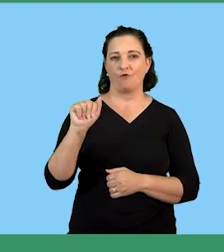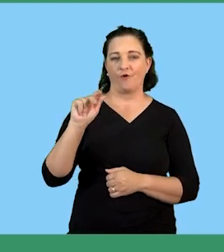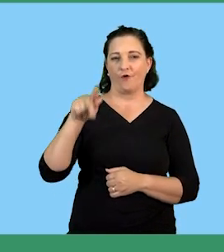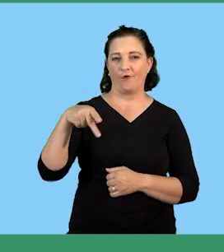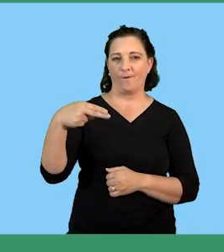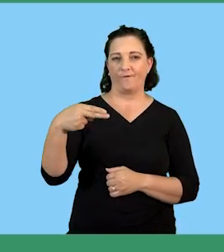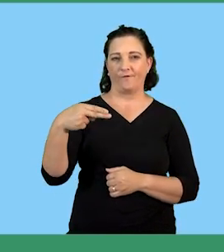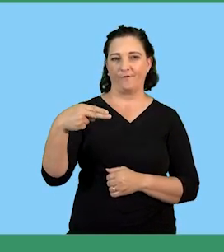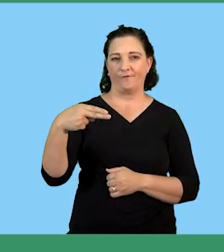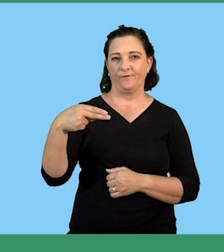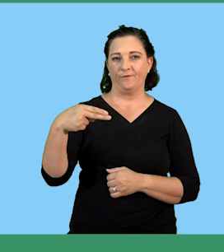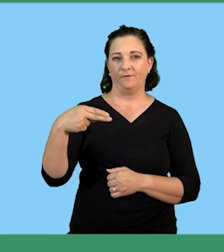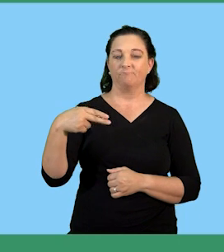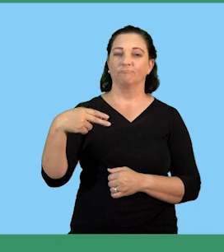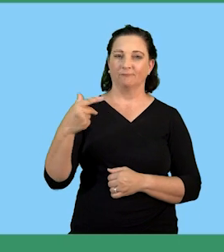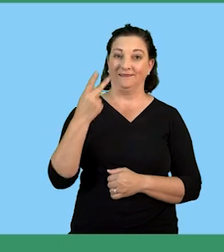graph.